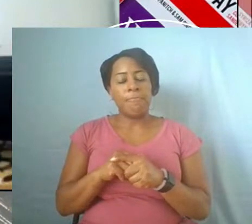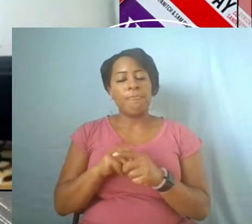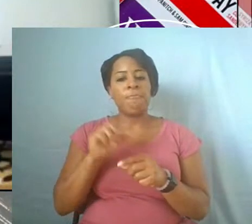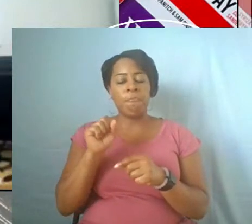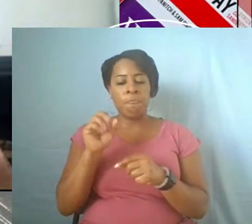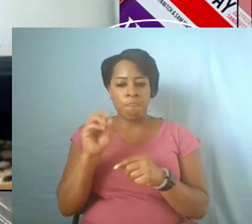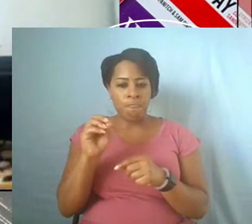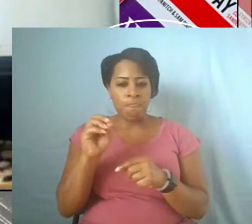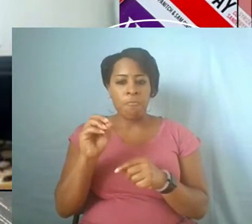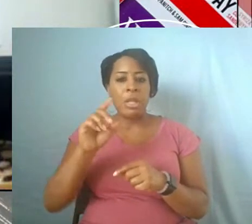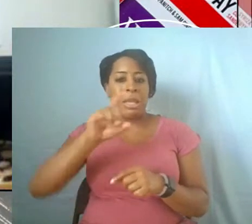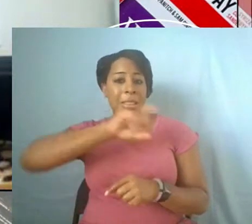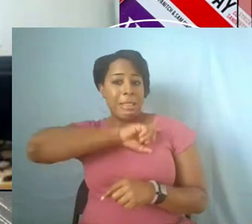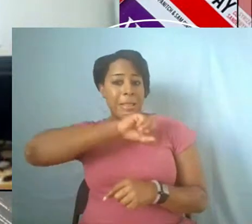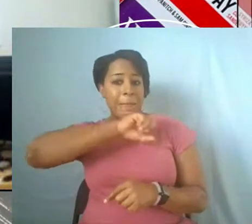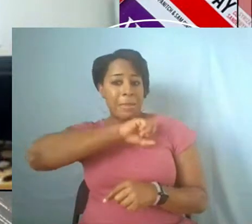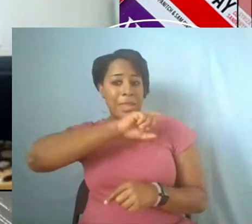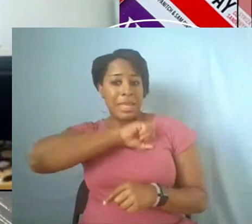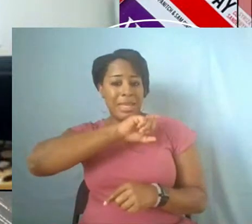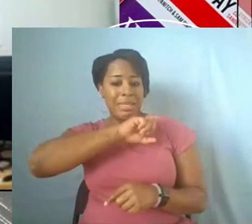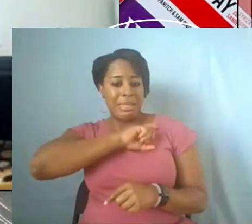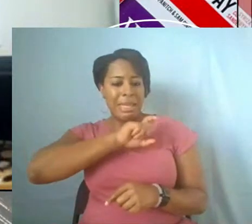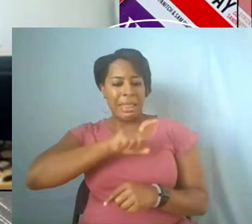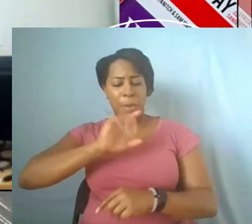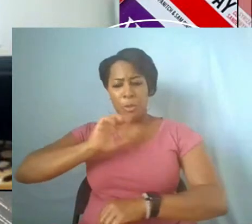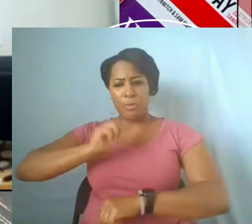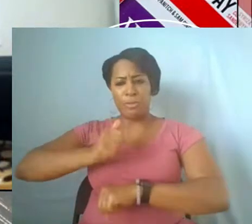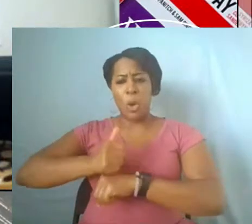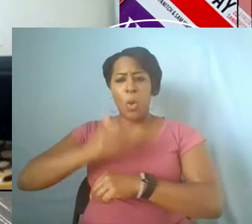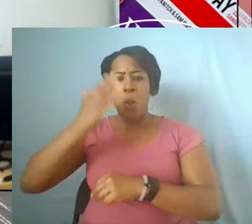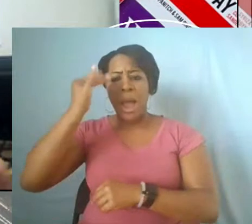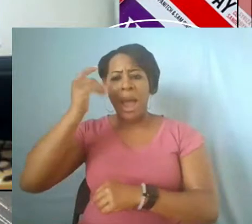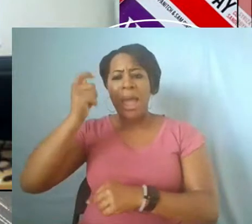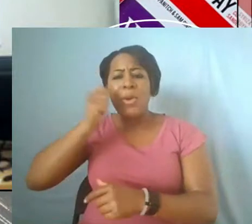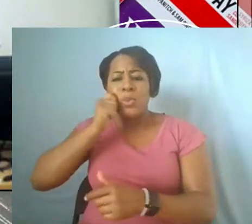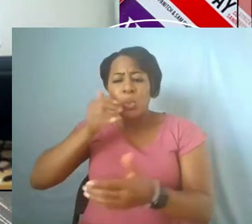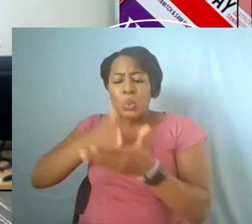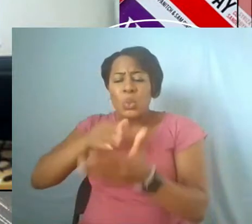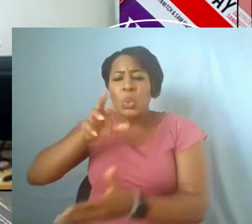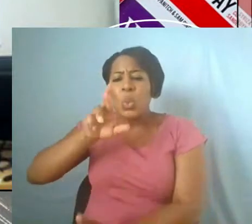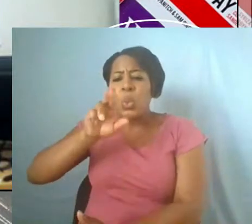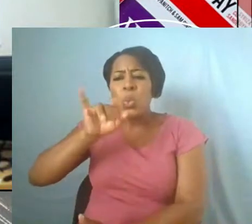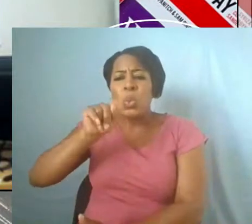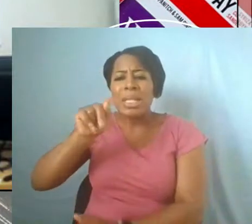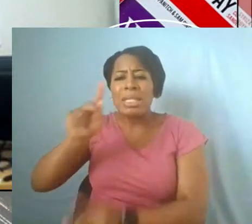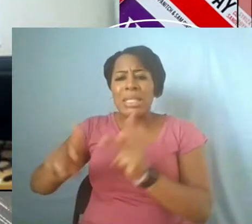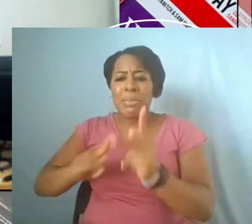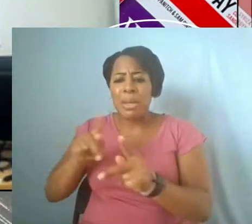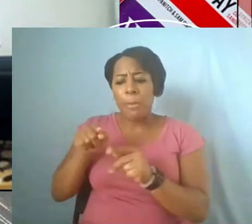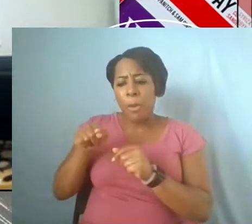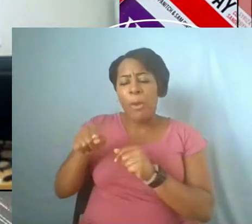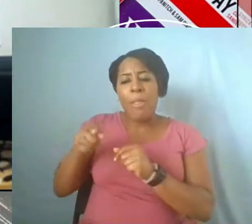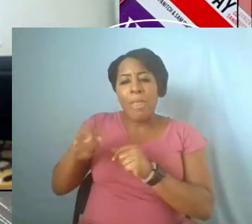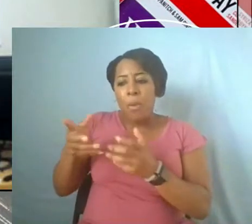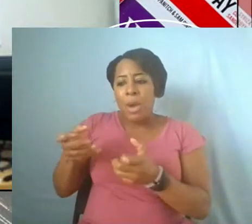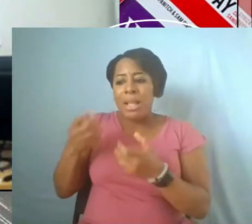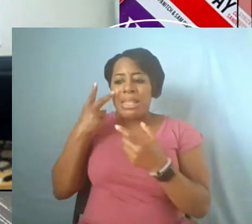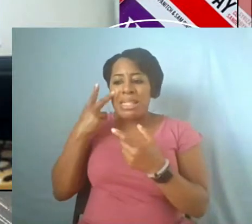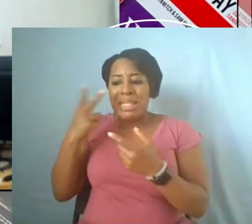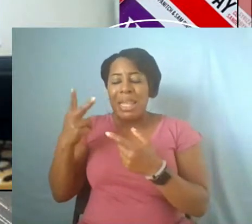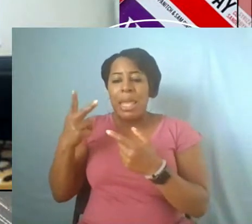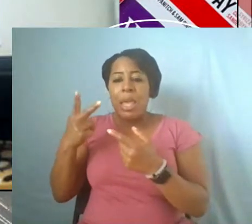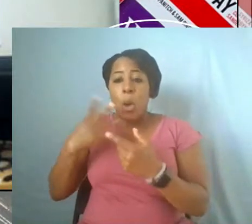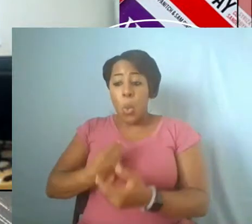created from a racist group of people who wanted to see white people succeed and black people